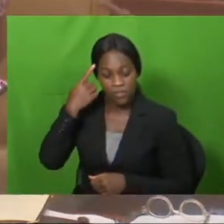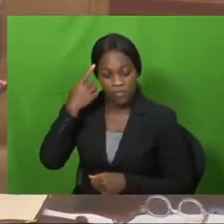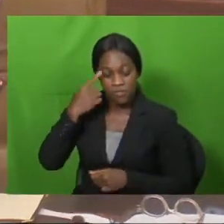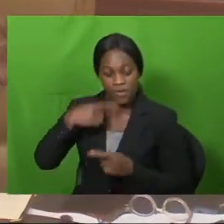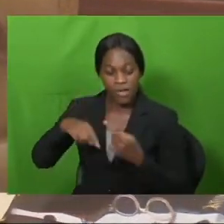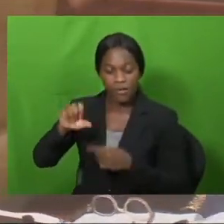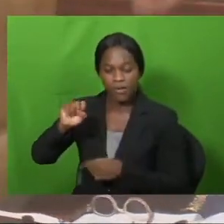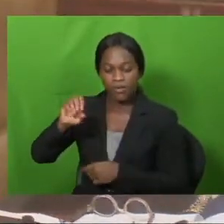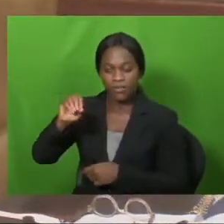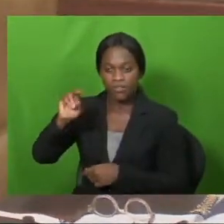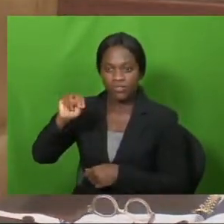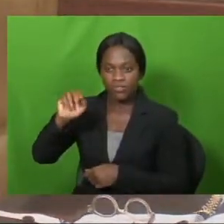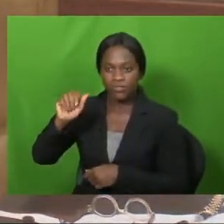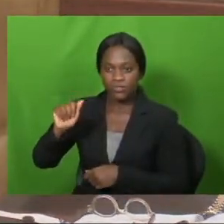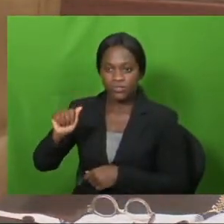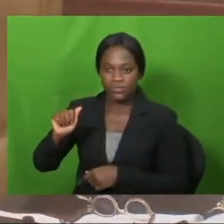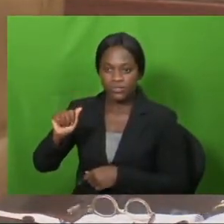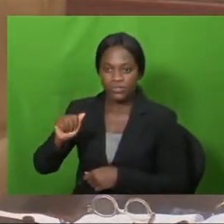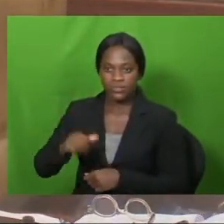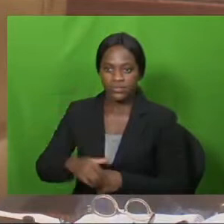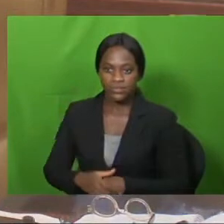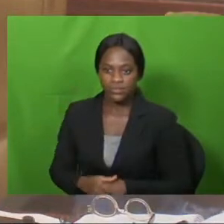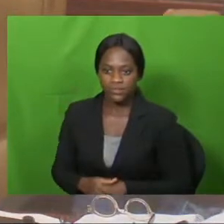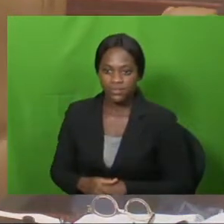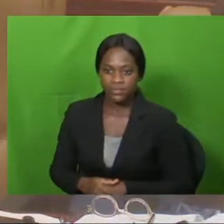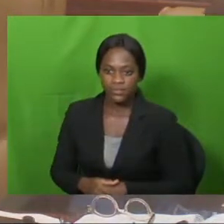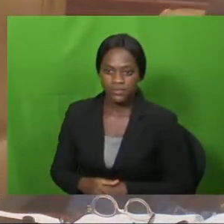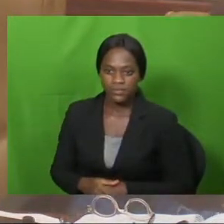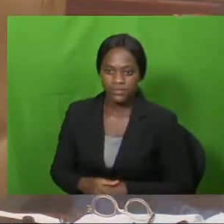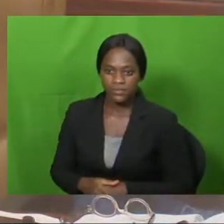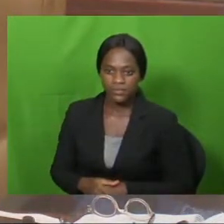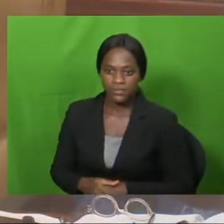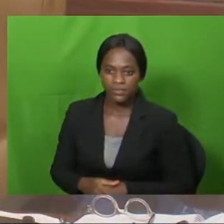Nation delivered by... Nana Hima, may you speak up?